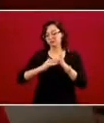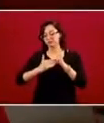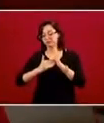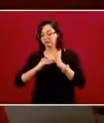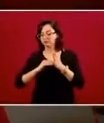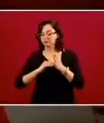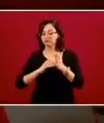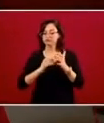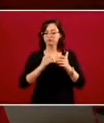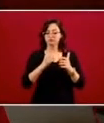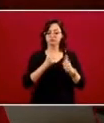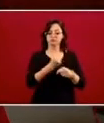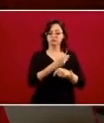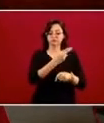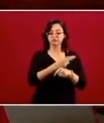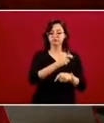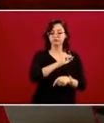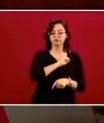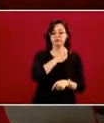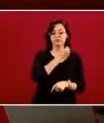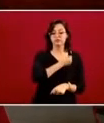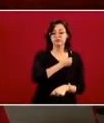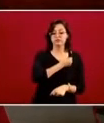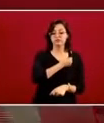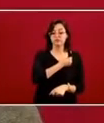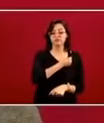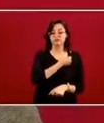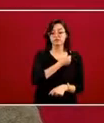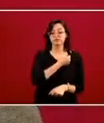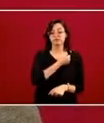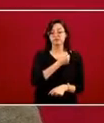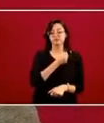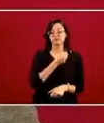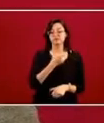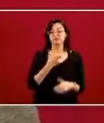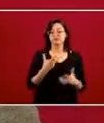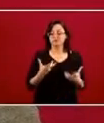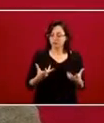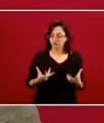counseling. And talking about the salaries,